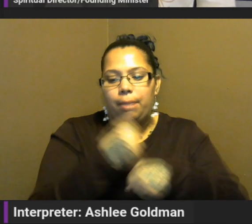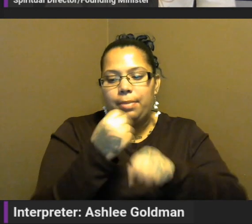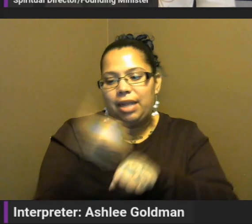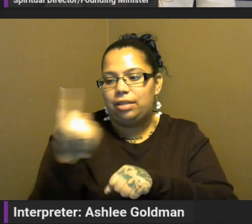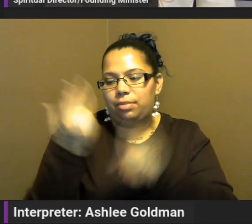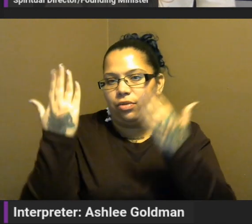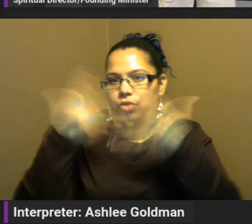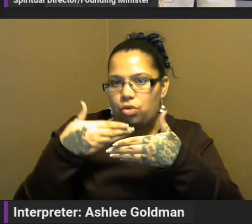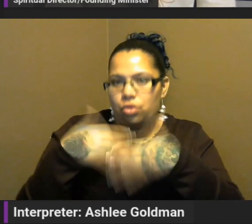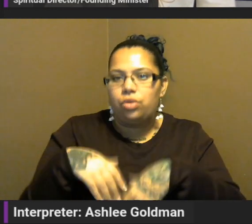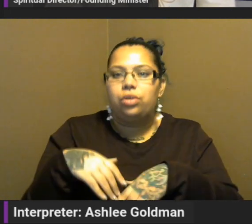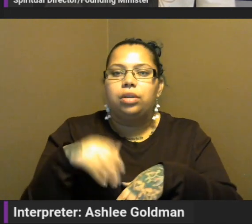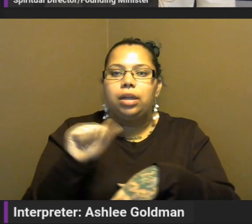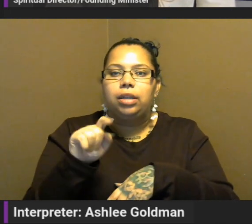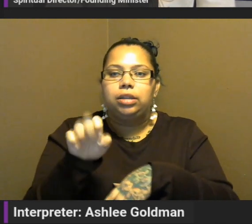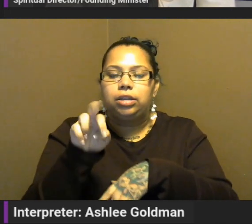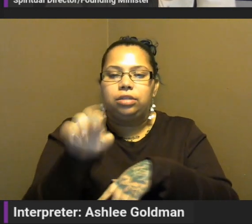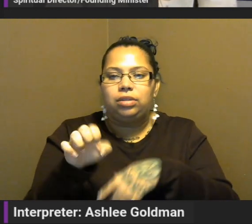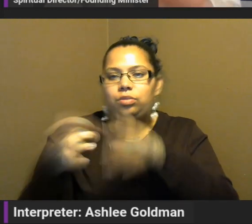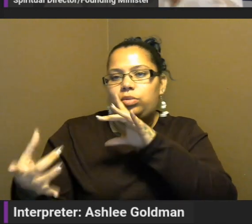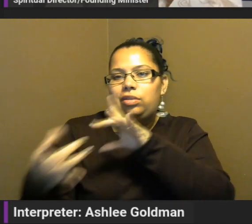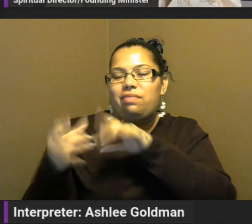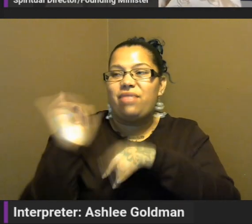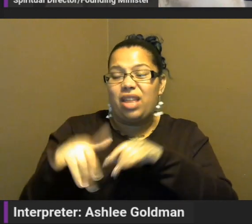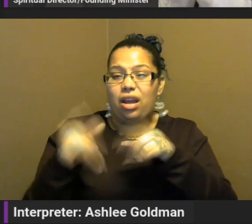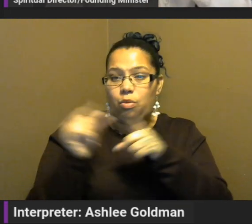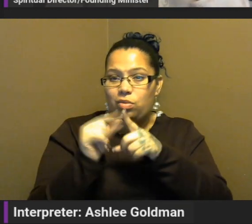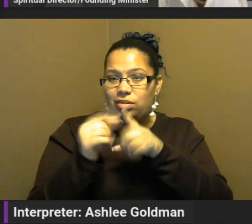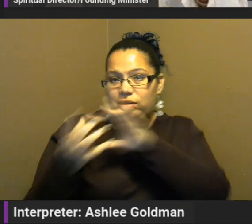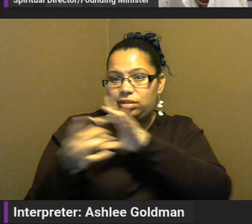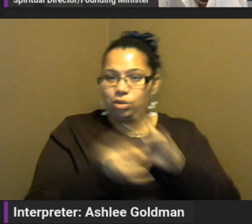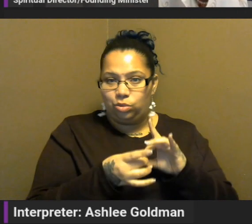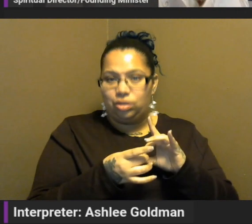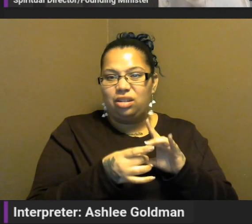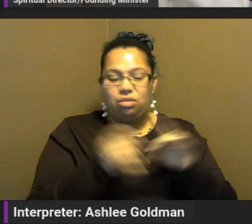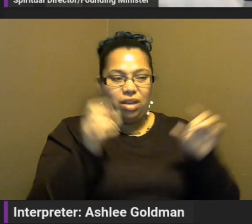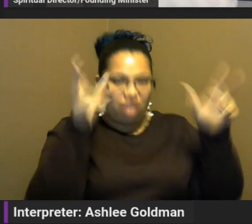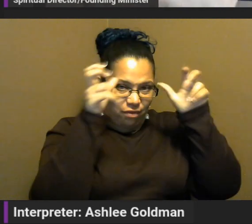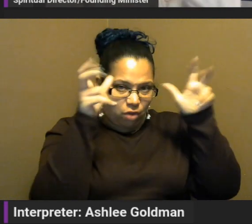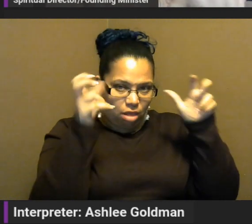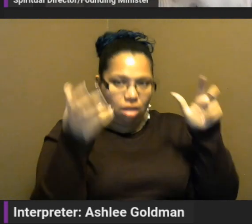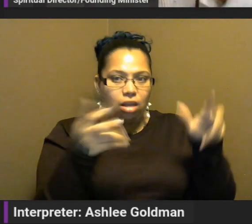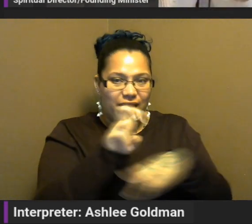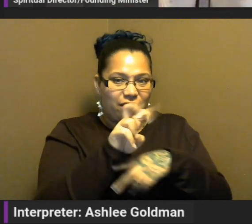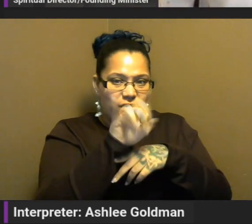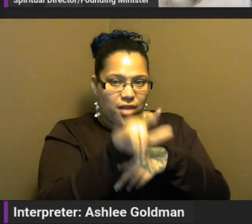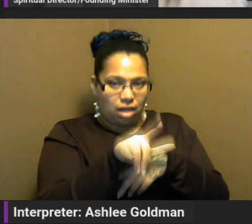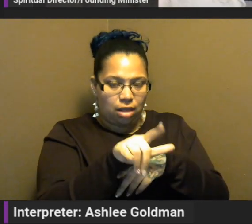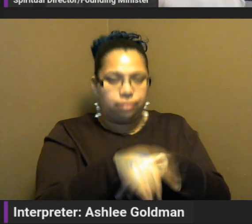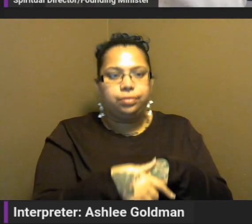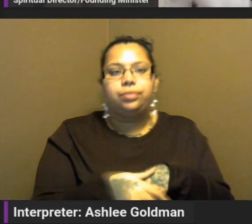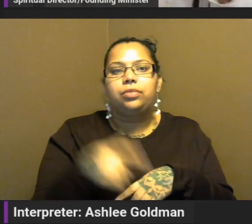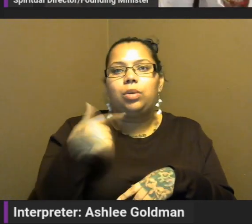cruelty, brutality, and evil. So I, as a black person, see how the